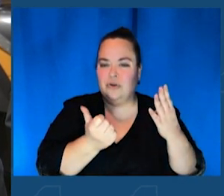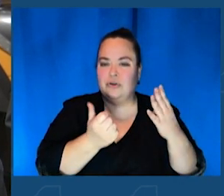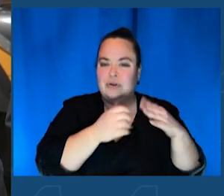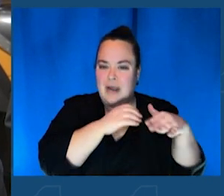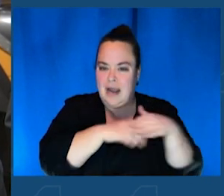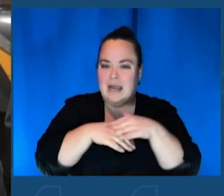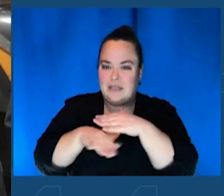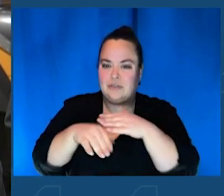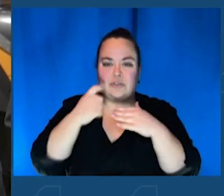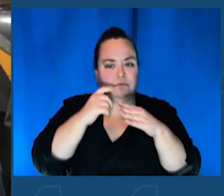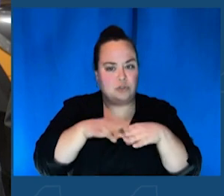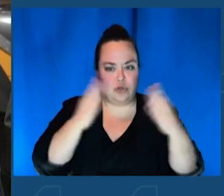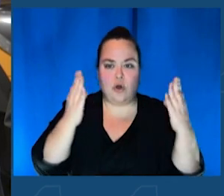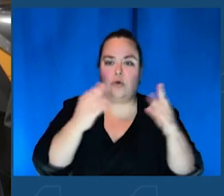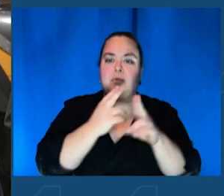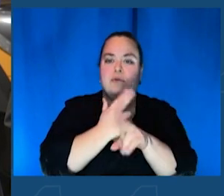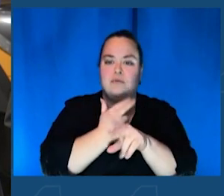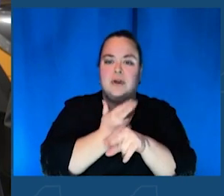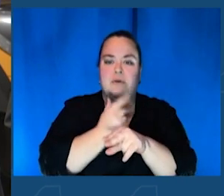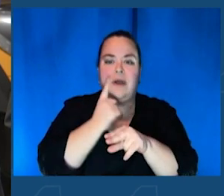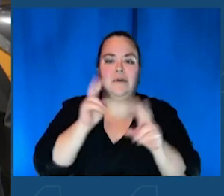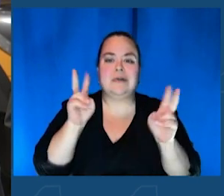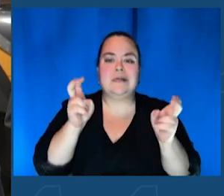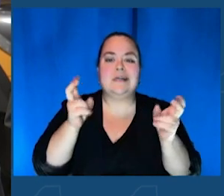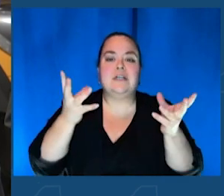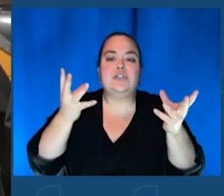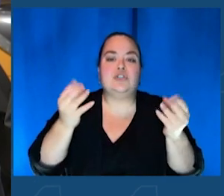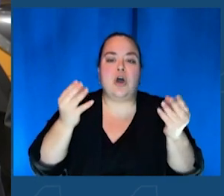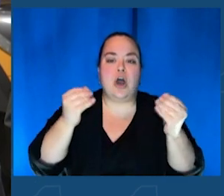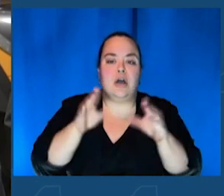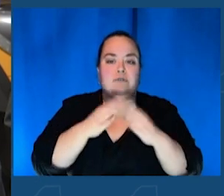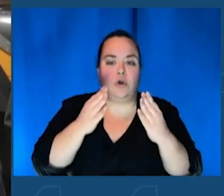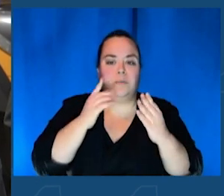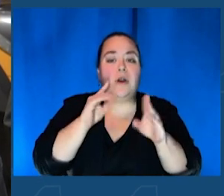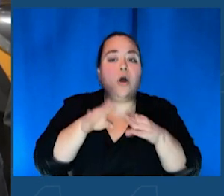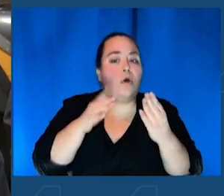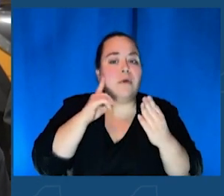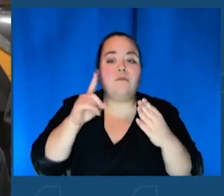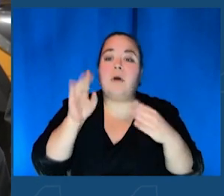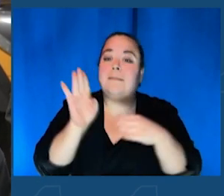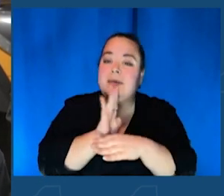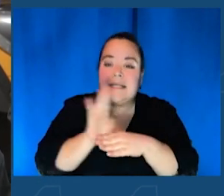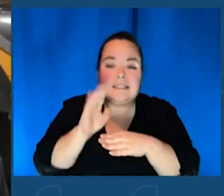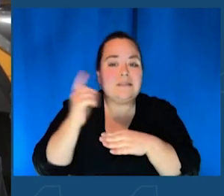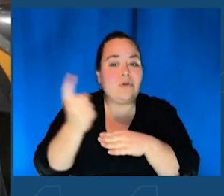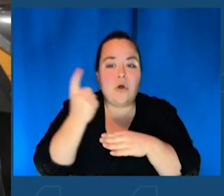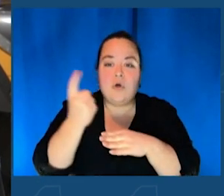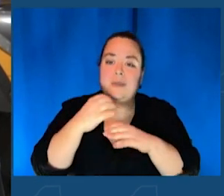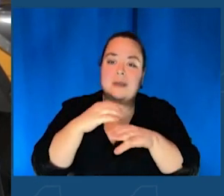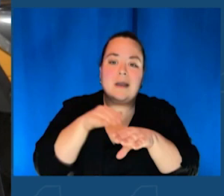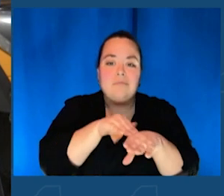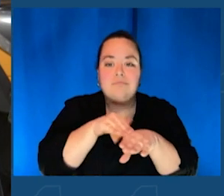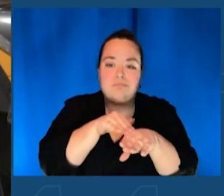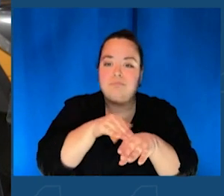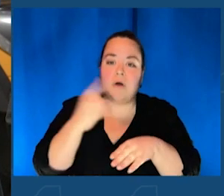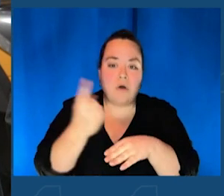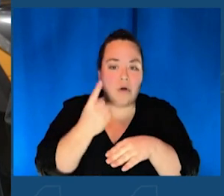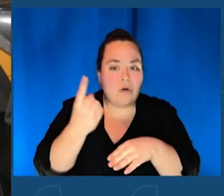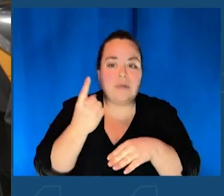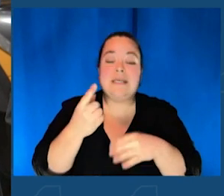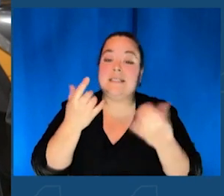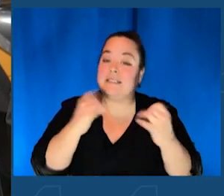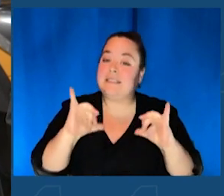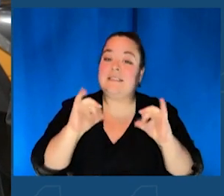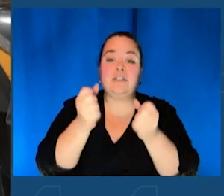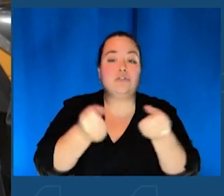up the thruway for what we call a soft opening. It's open for commercial traffic only, because remember, there are still driving bans